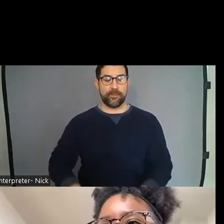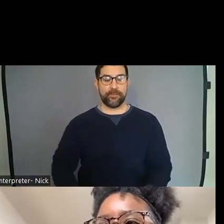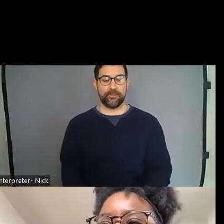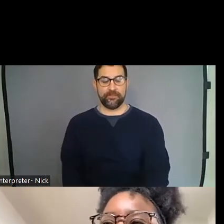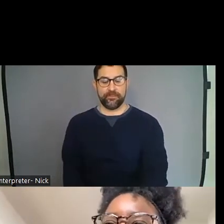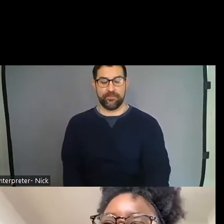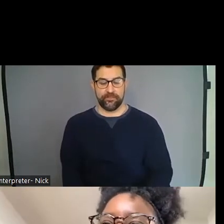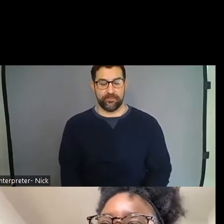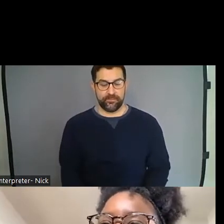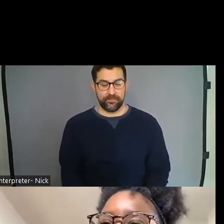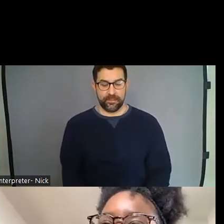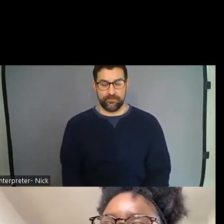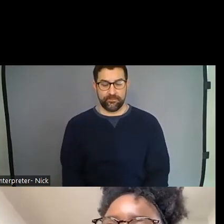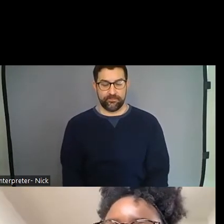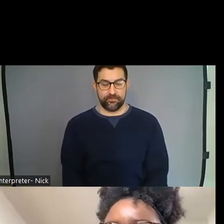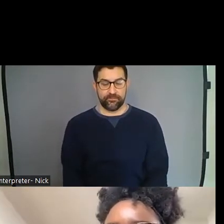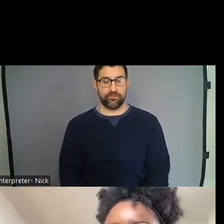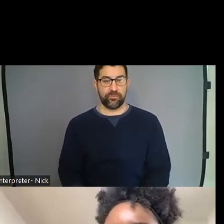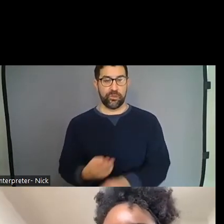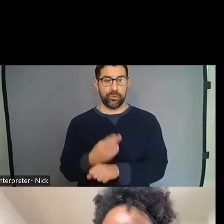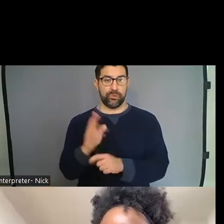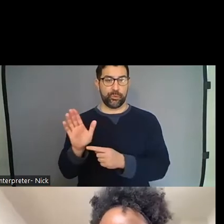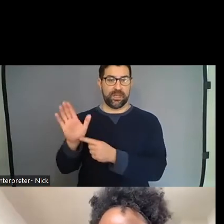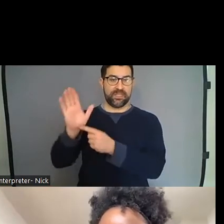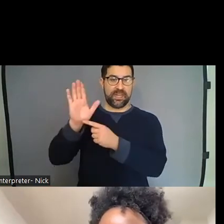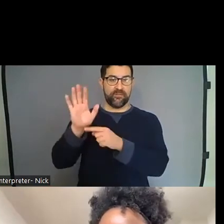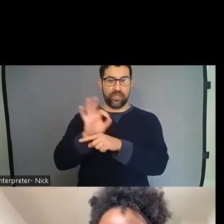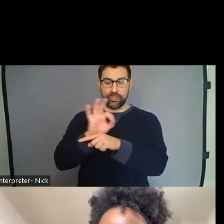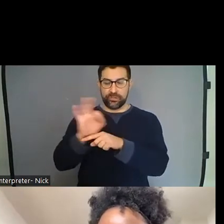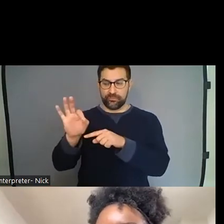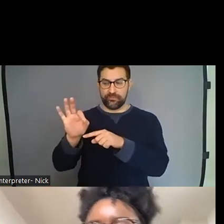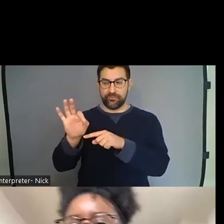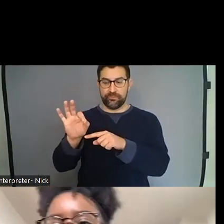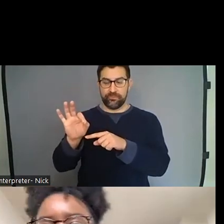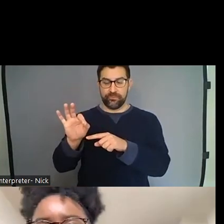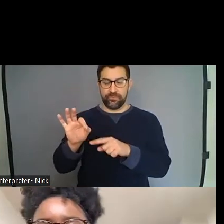also use the raise hand function via Zoom.